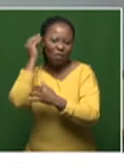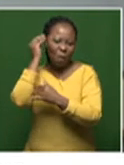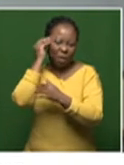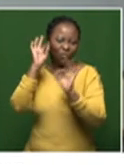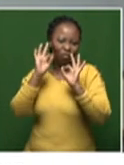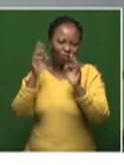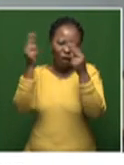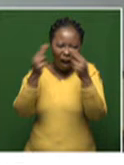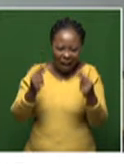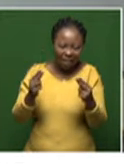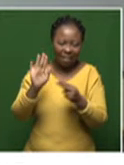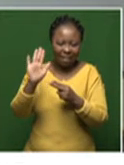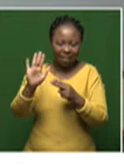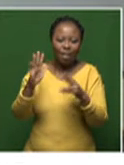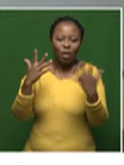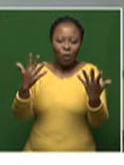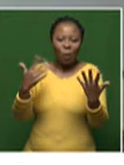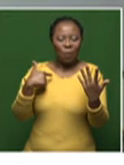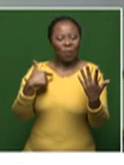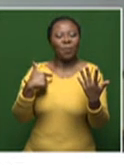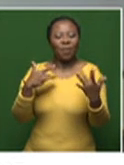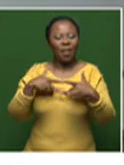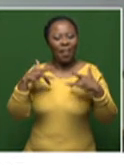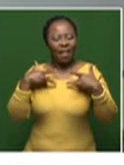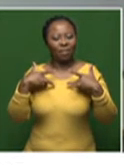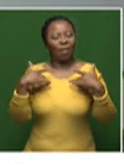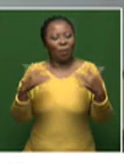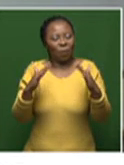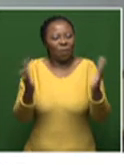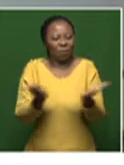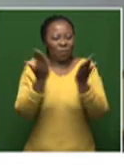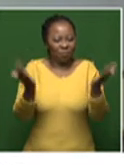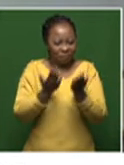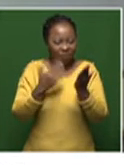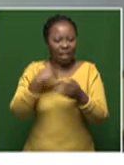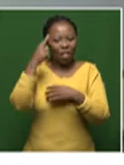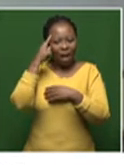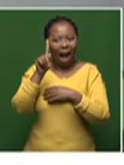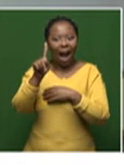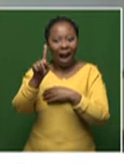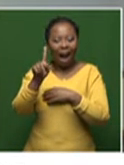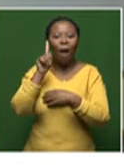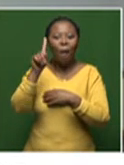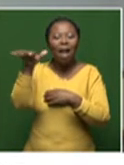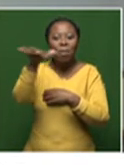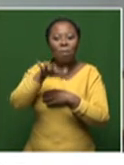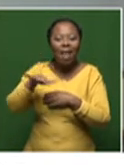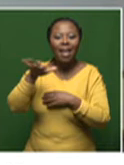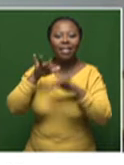information and just enrich lives? And I thought, the one place where